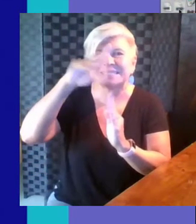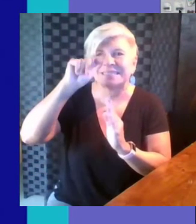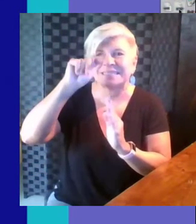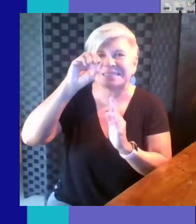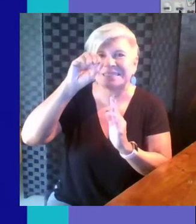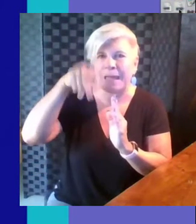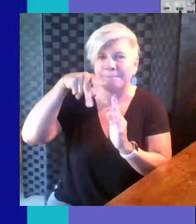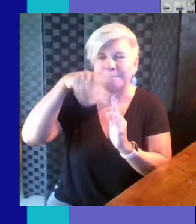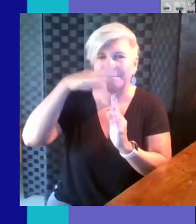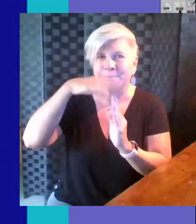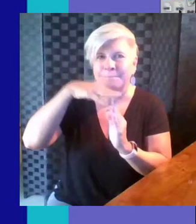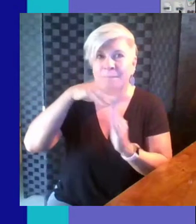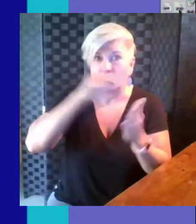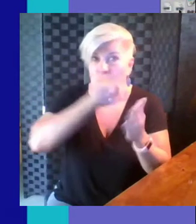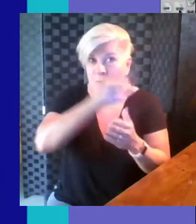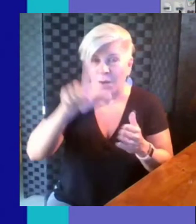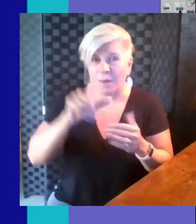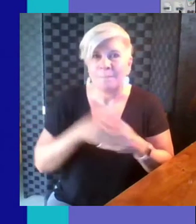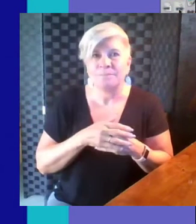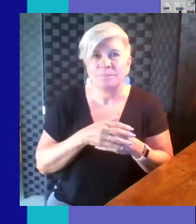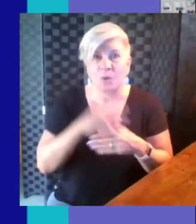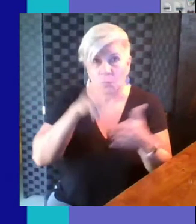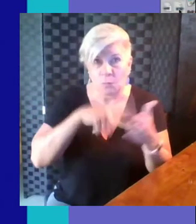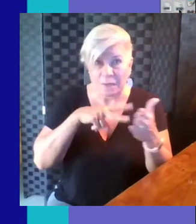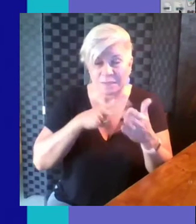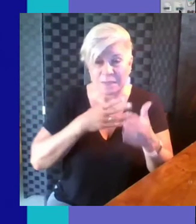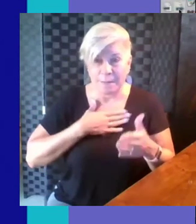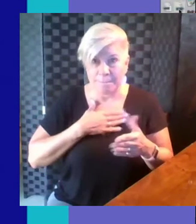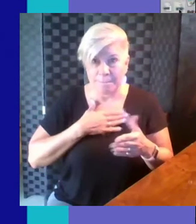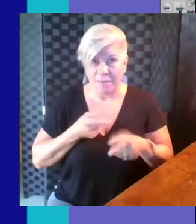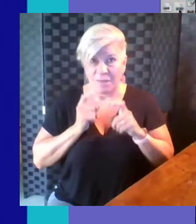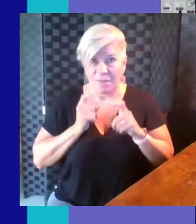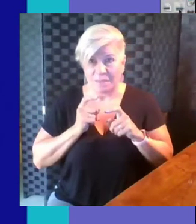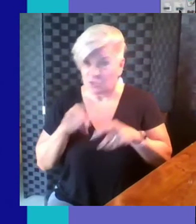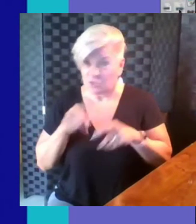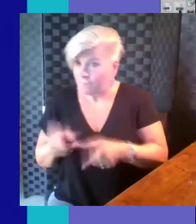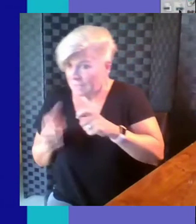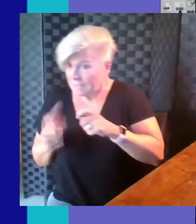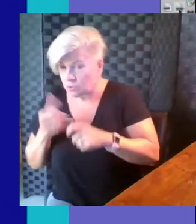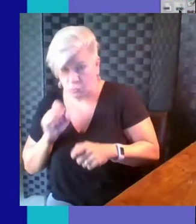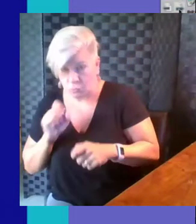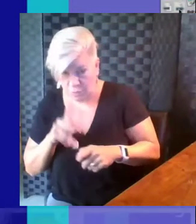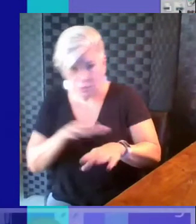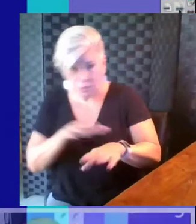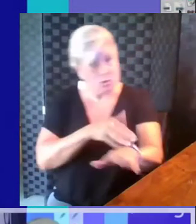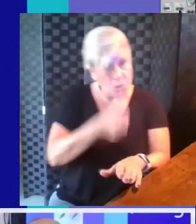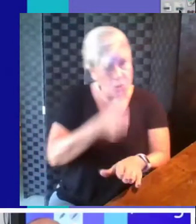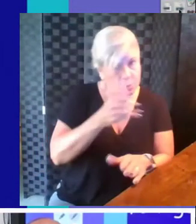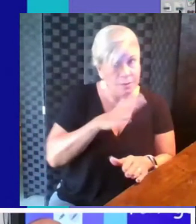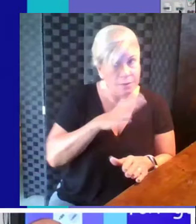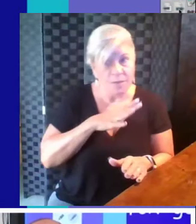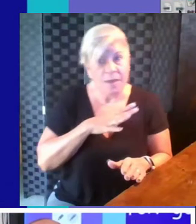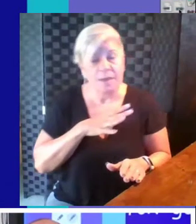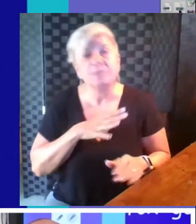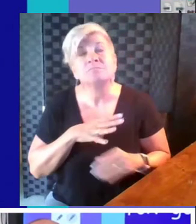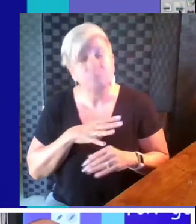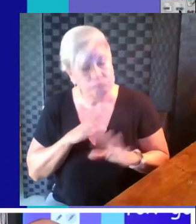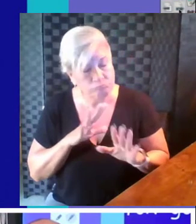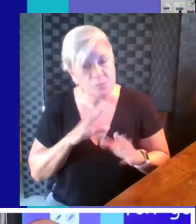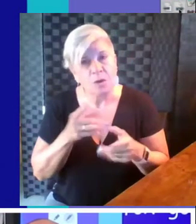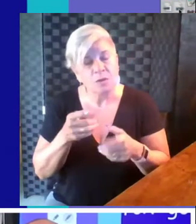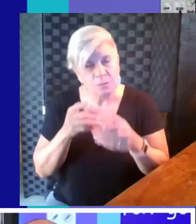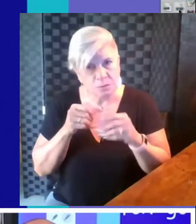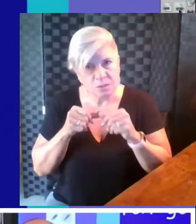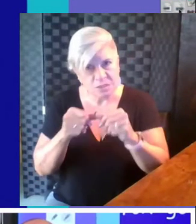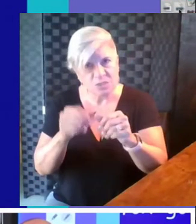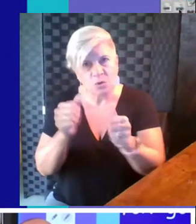Top. Let's read all of these now. We're going to read them at my pace. If you are faster than me, that's okay. Try to stay with me. If you're slower with me,